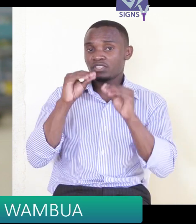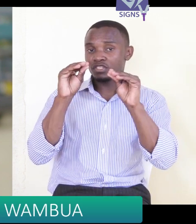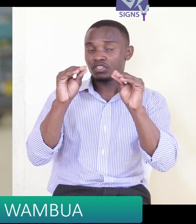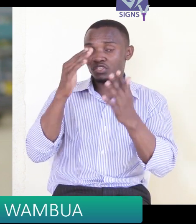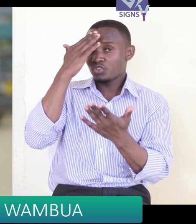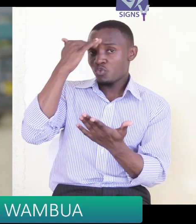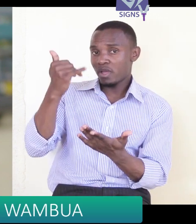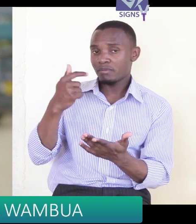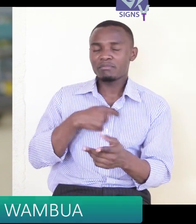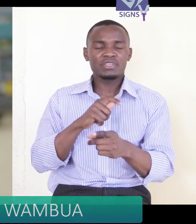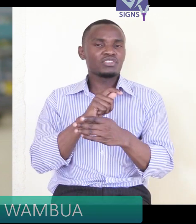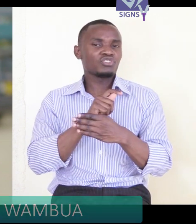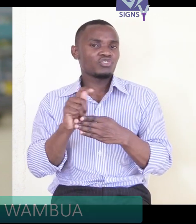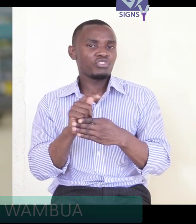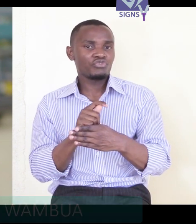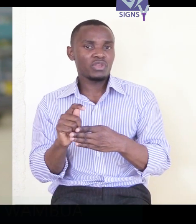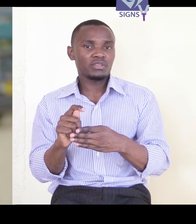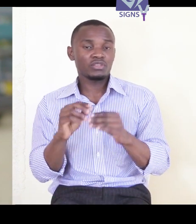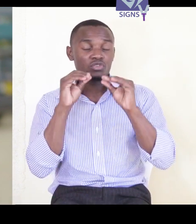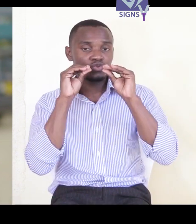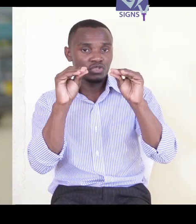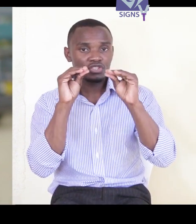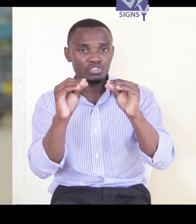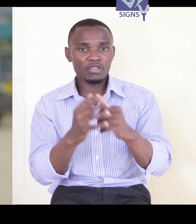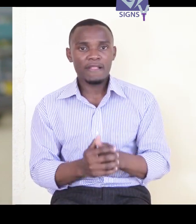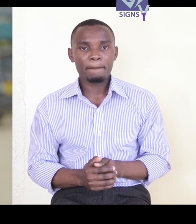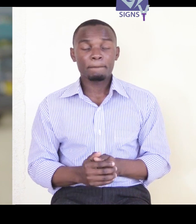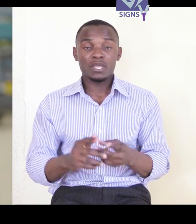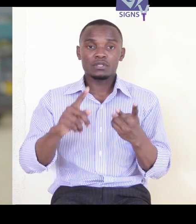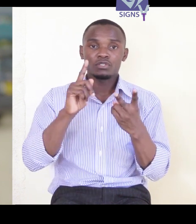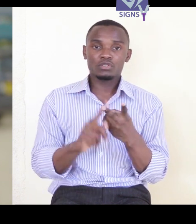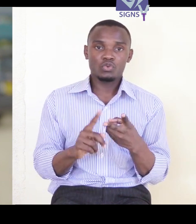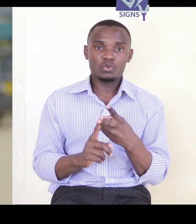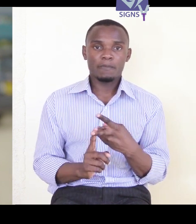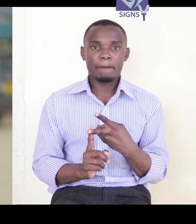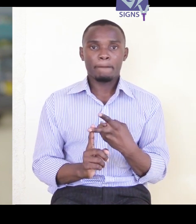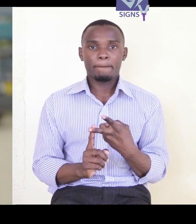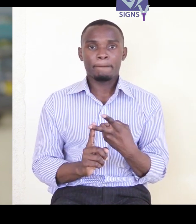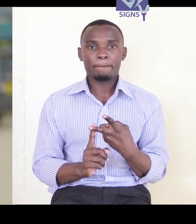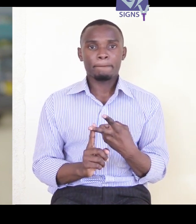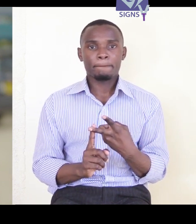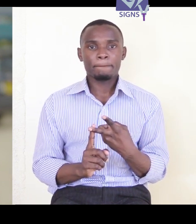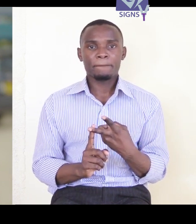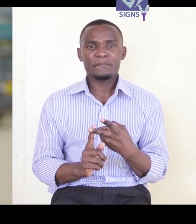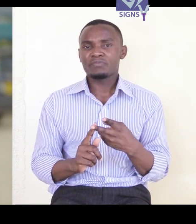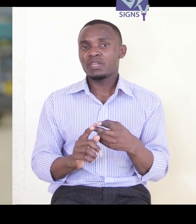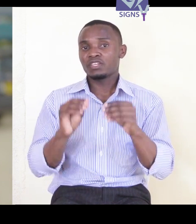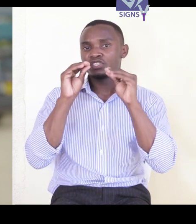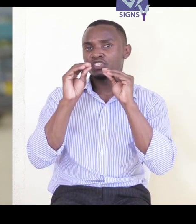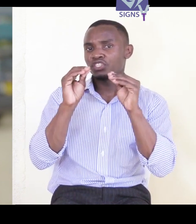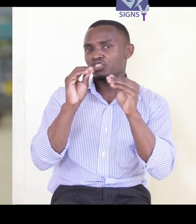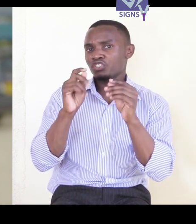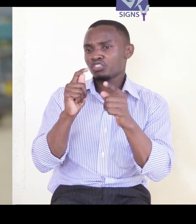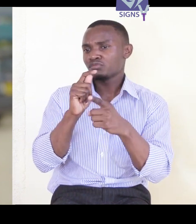One, I teach because I was trained to teach. I was trained as a teacher. Two, I teach